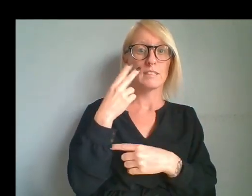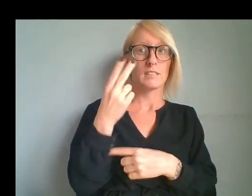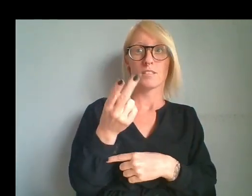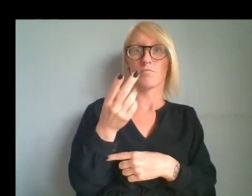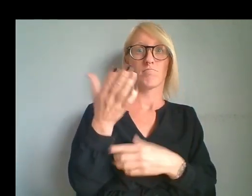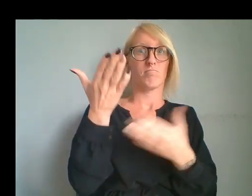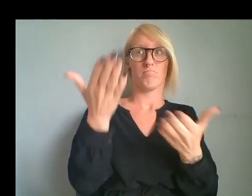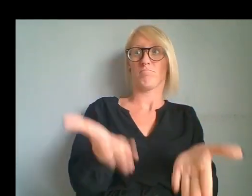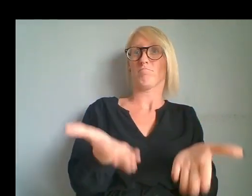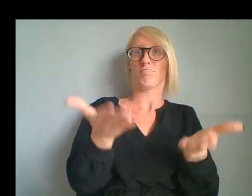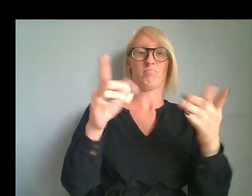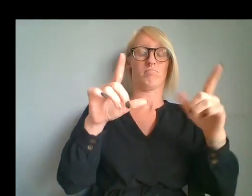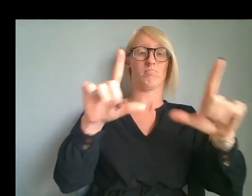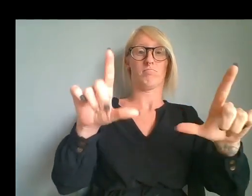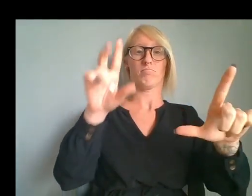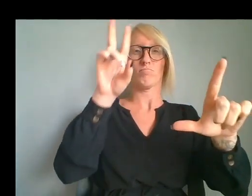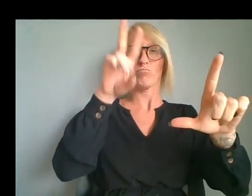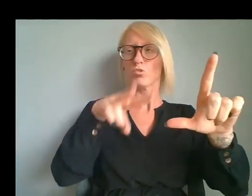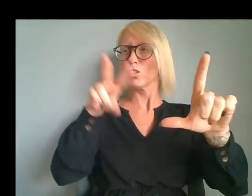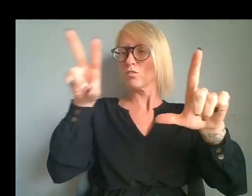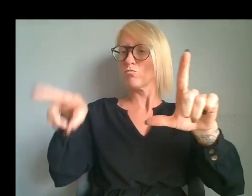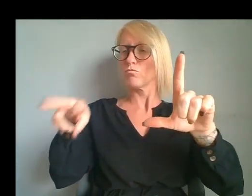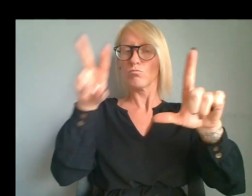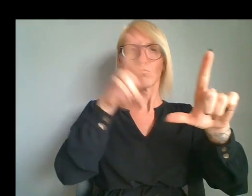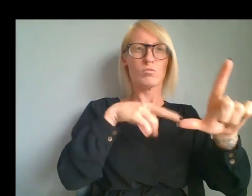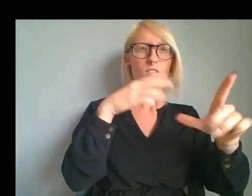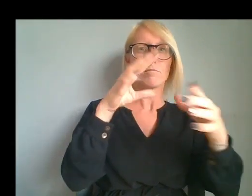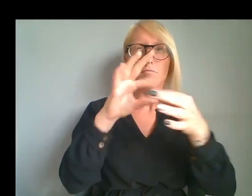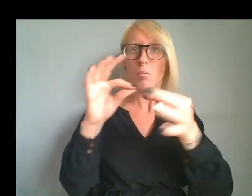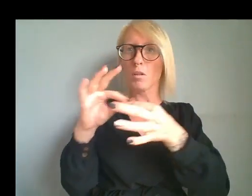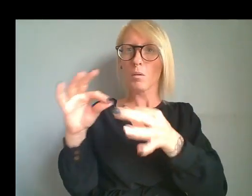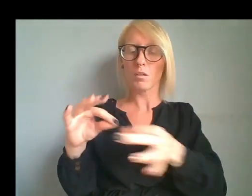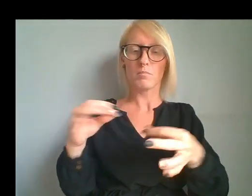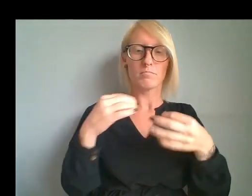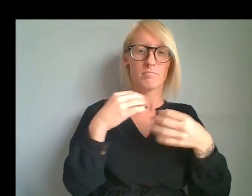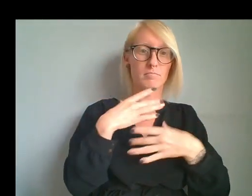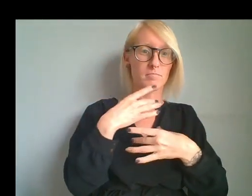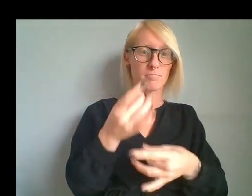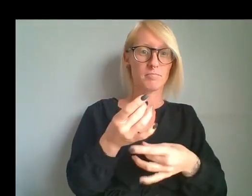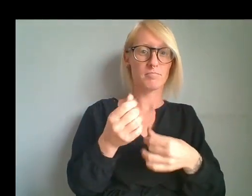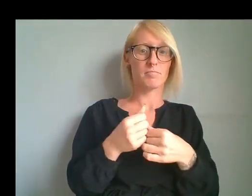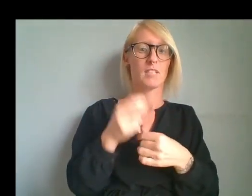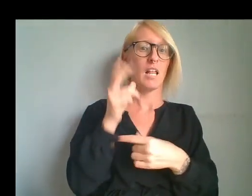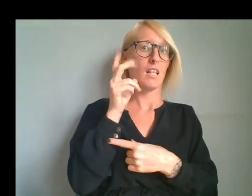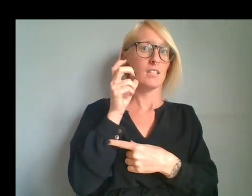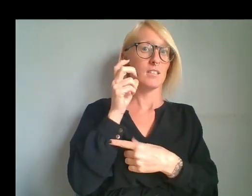there, see what's interesting. Just, again, it's part of that listening before you're doing.